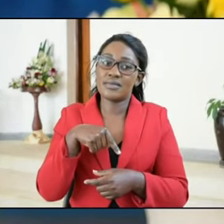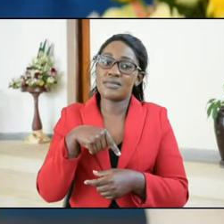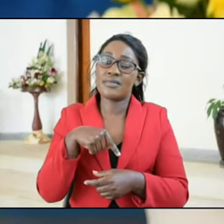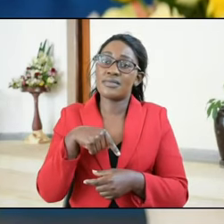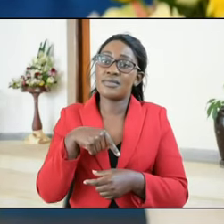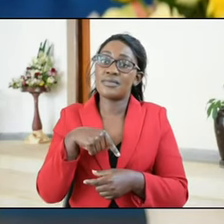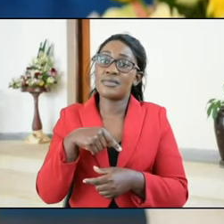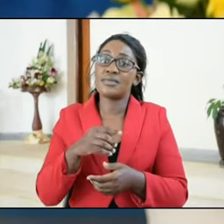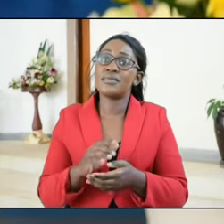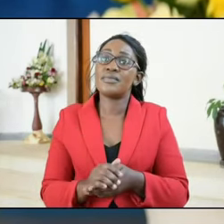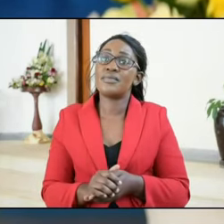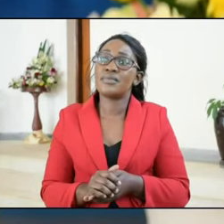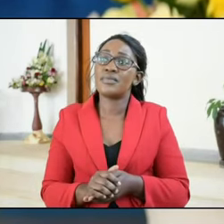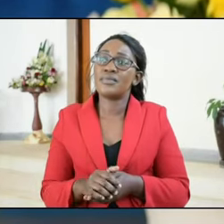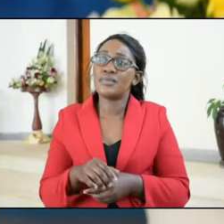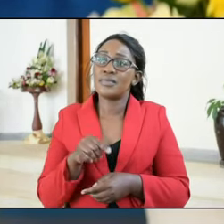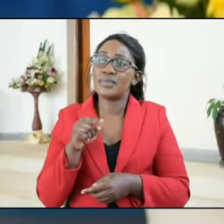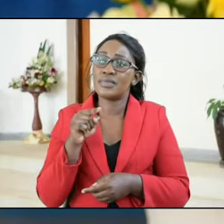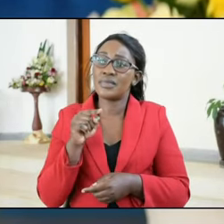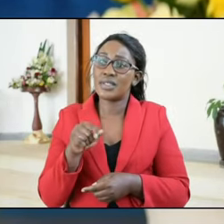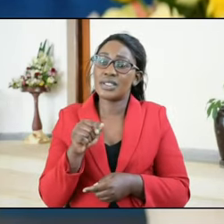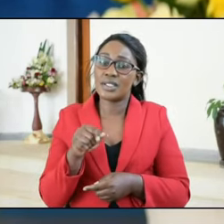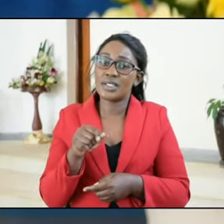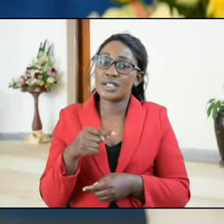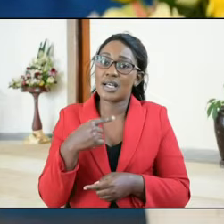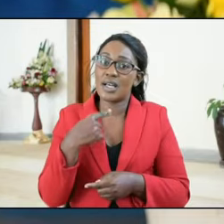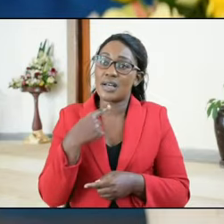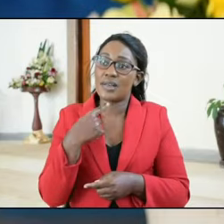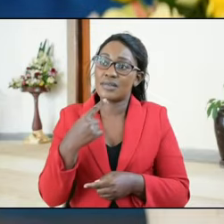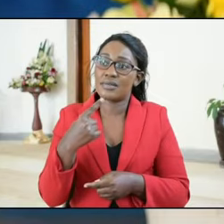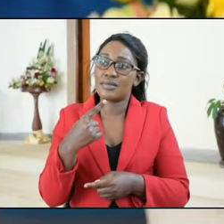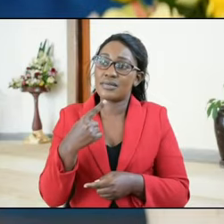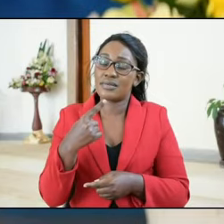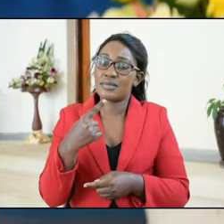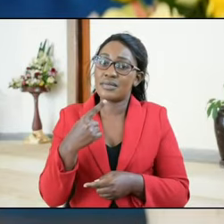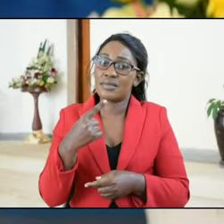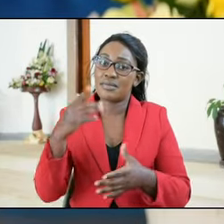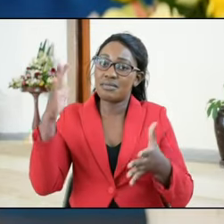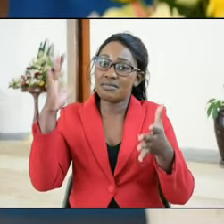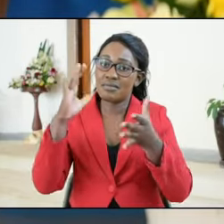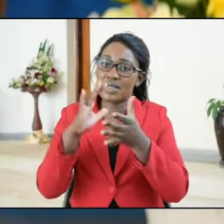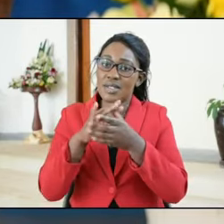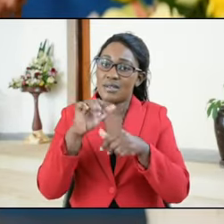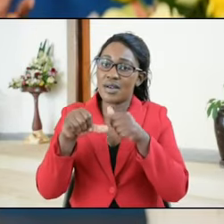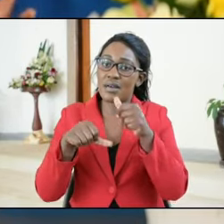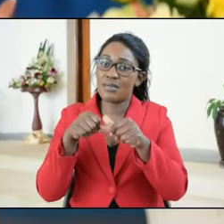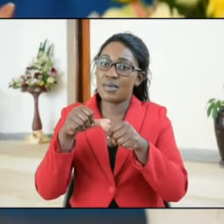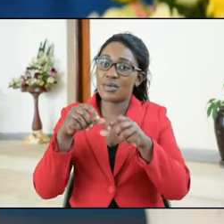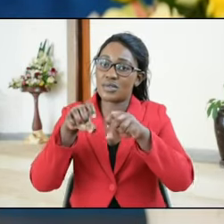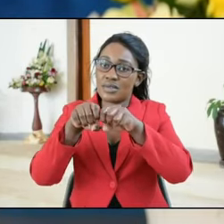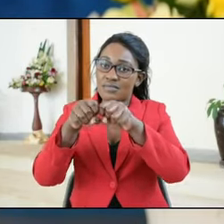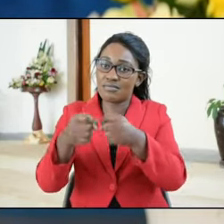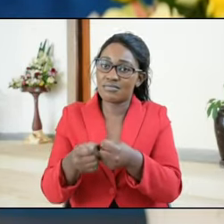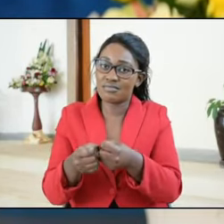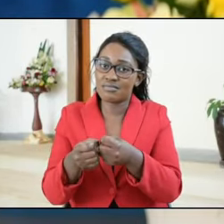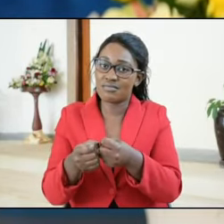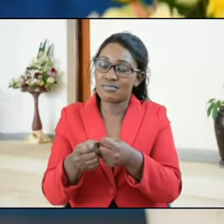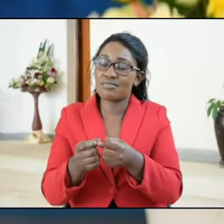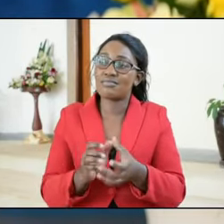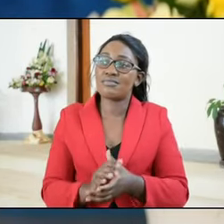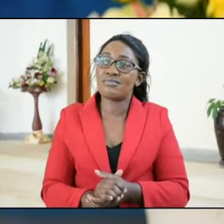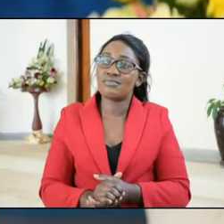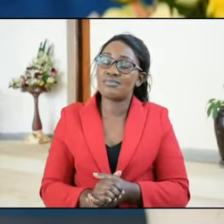the basis of that belief in the secret rapture and any other erroneous